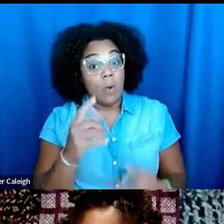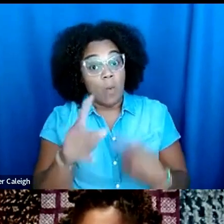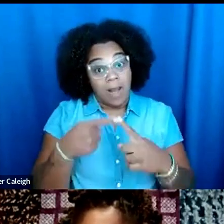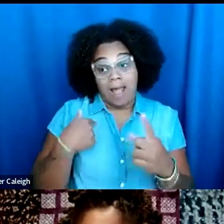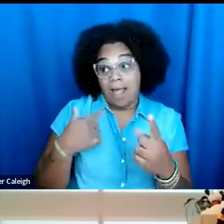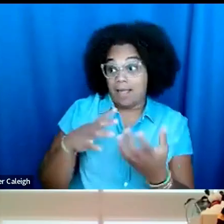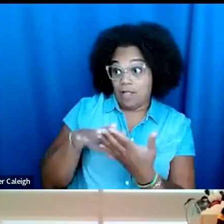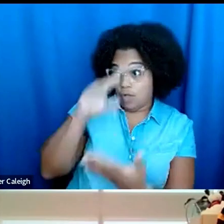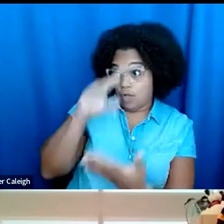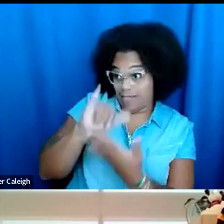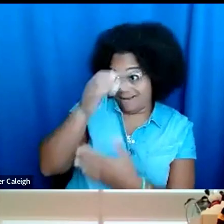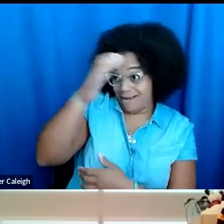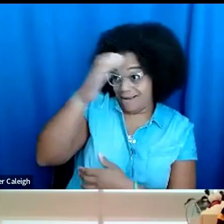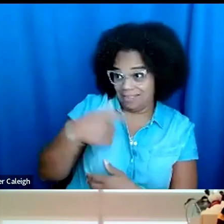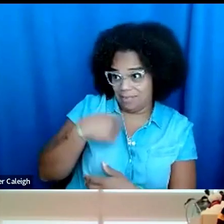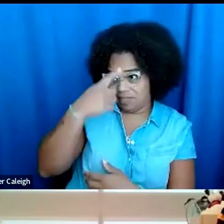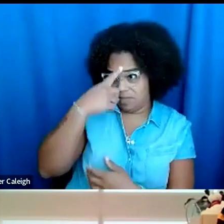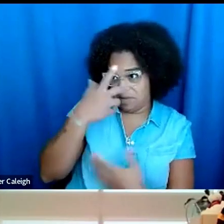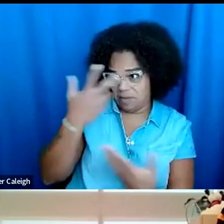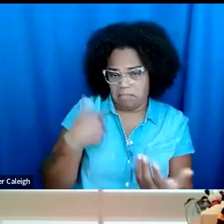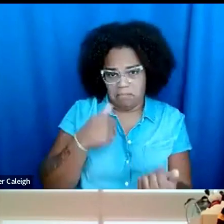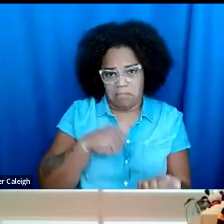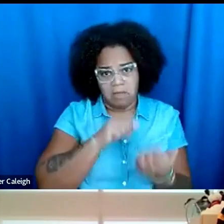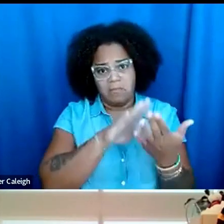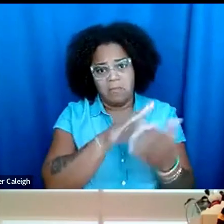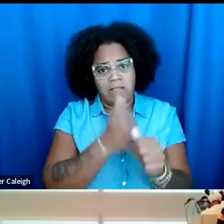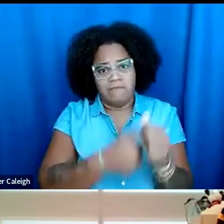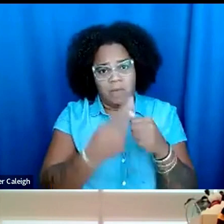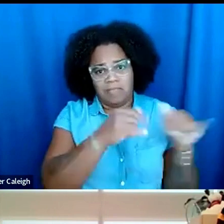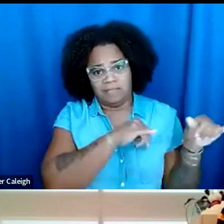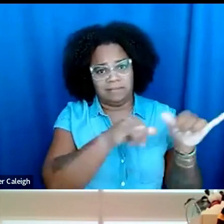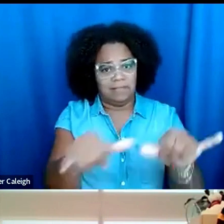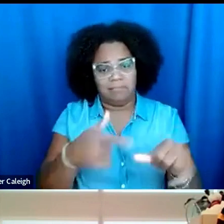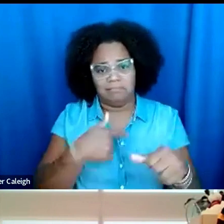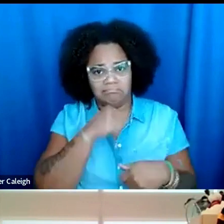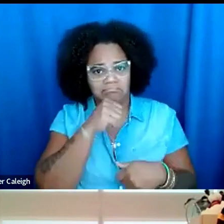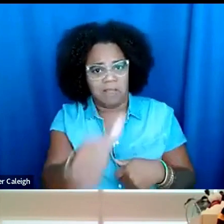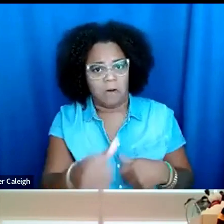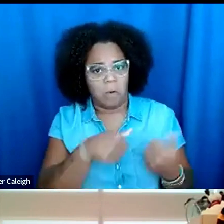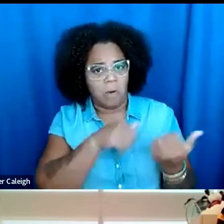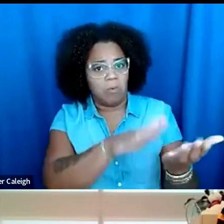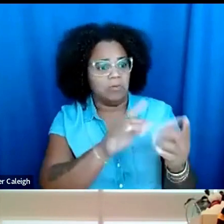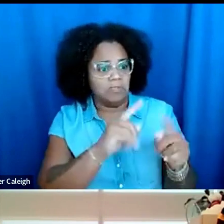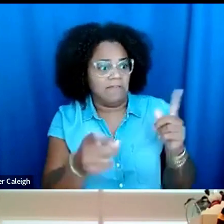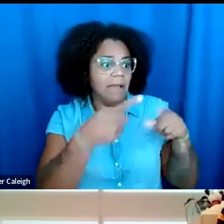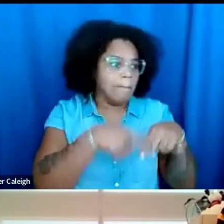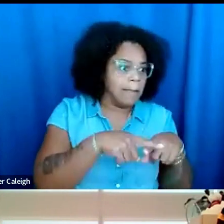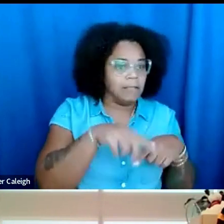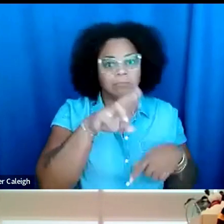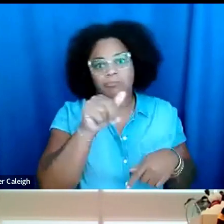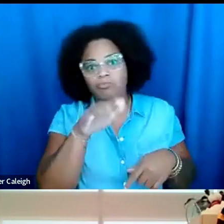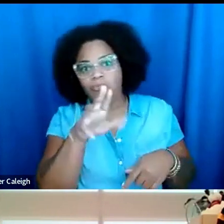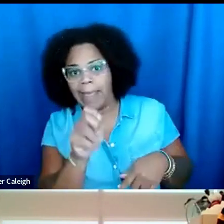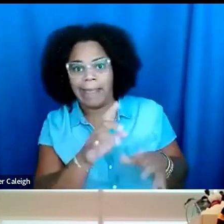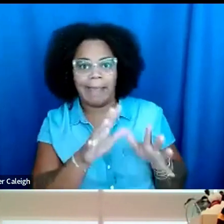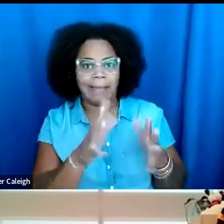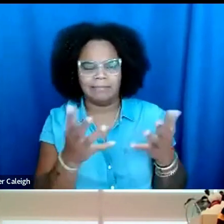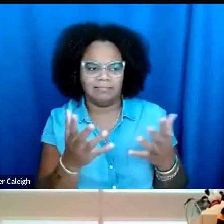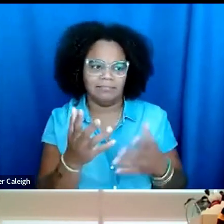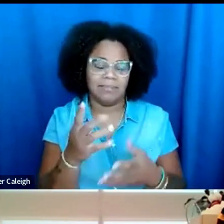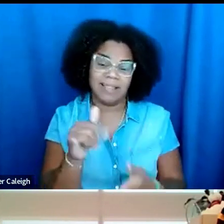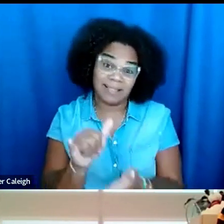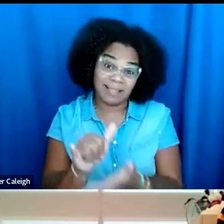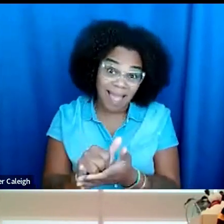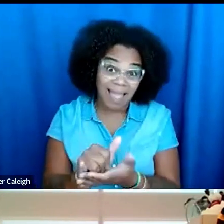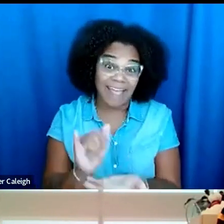treat everybody the same, and I don't treat people differently based on their race. And that's maybe true, maybe not